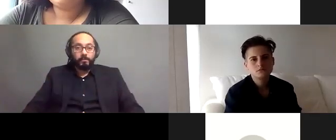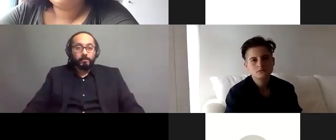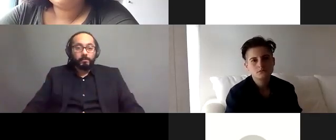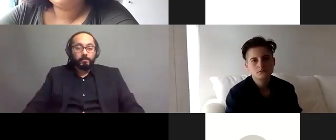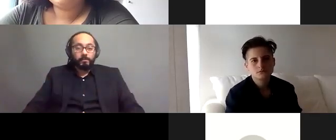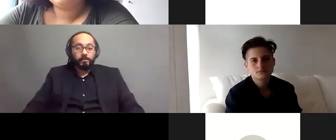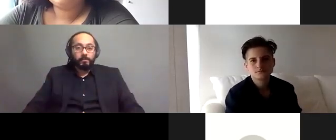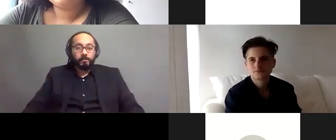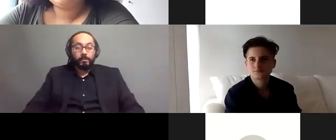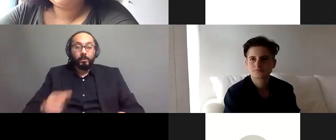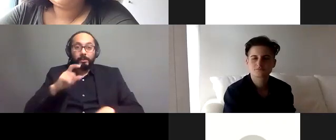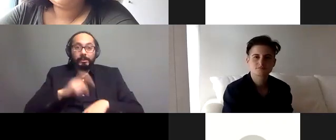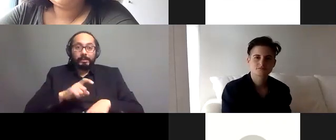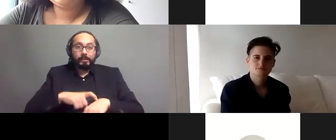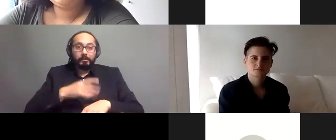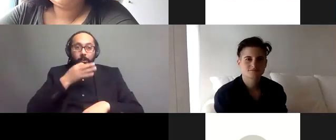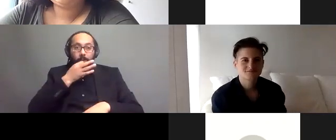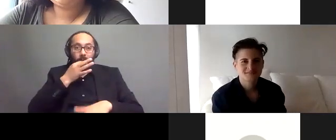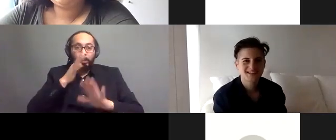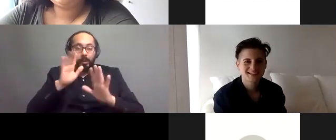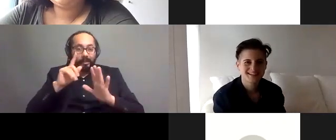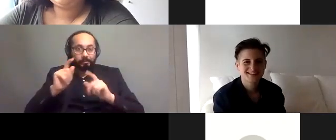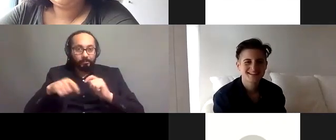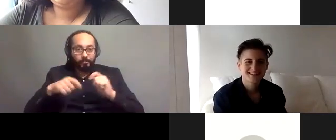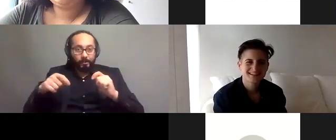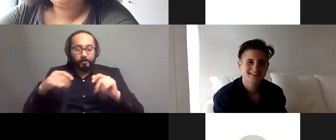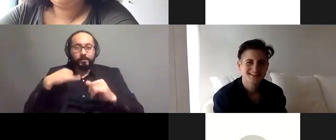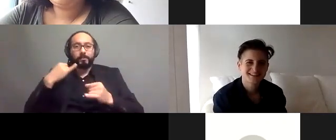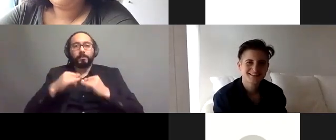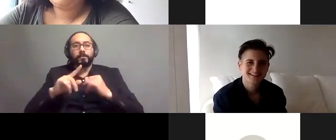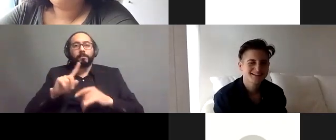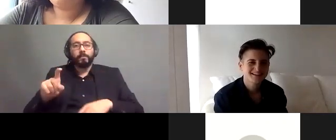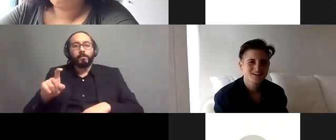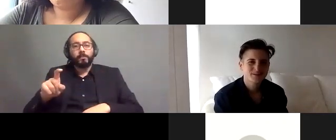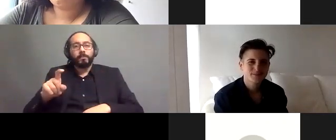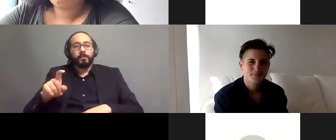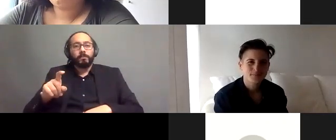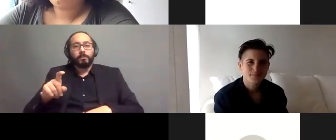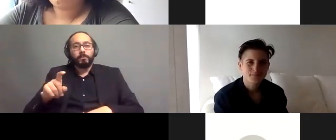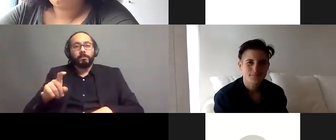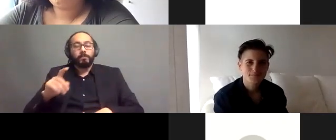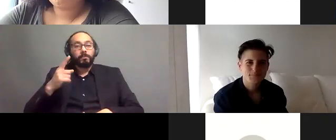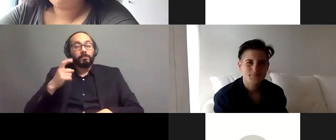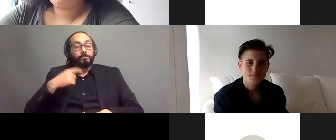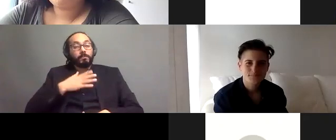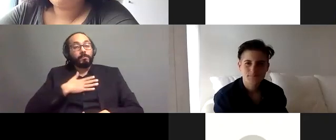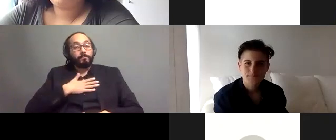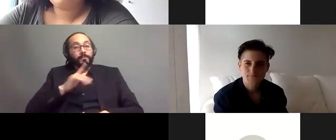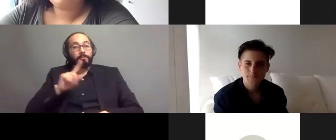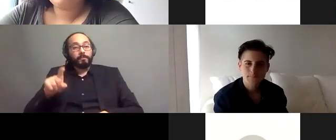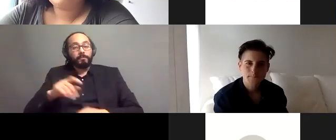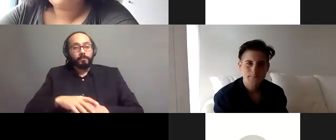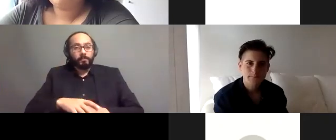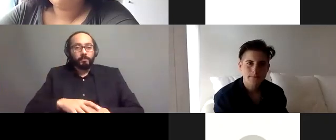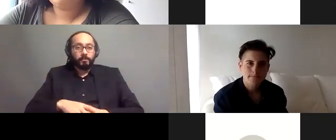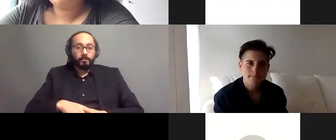looking at the time here before they click me off. One last question from me is, what